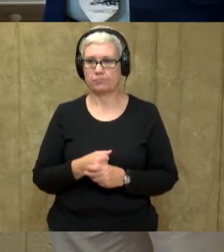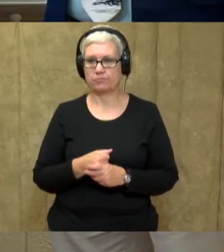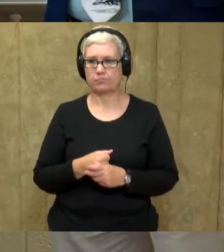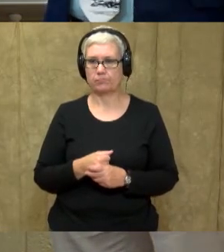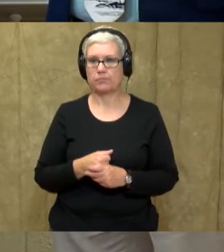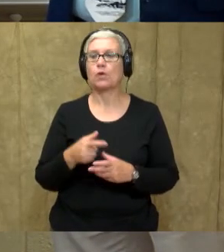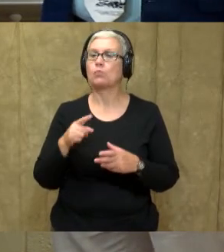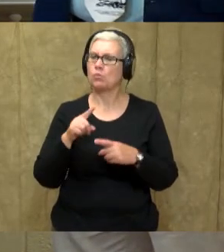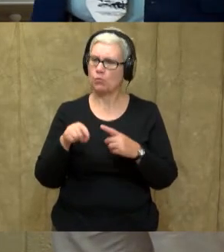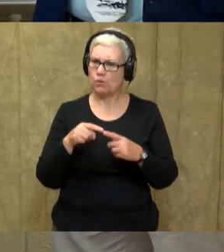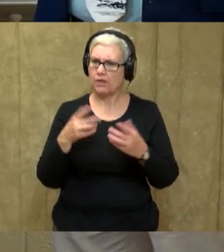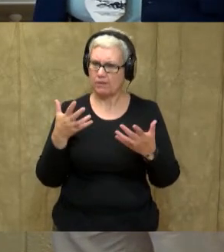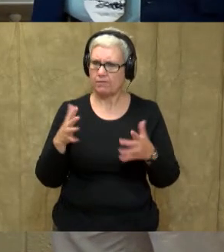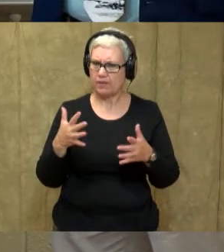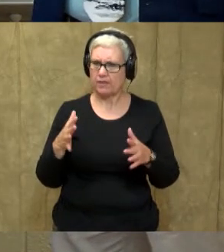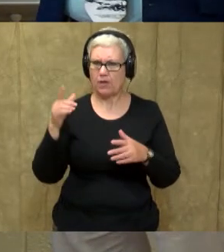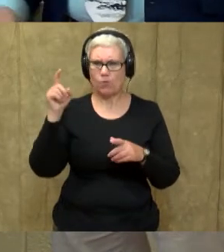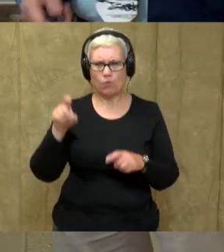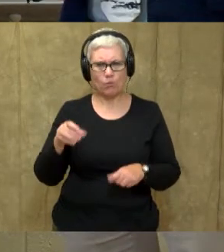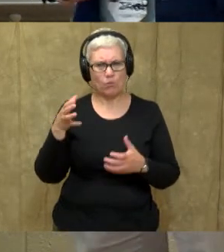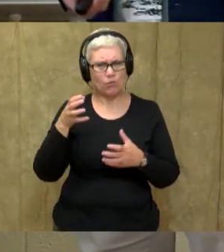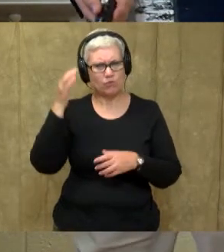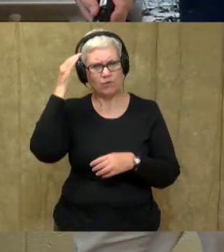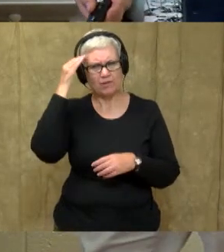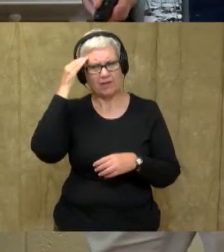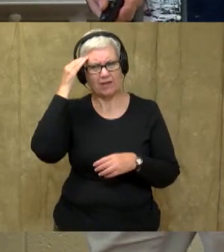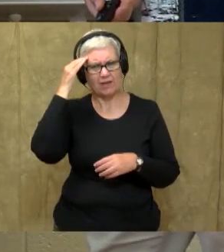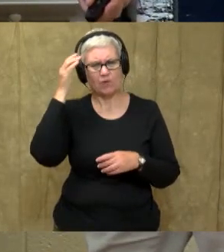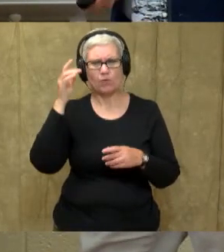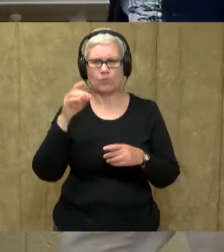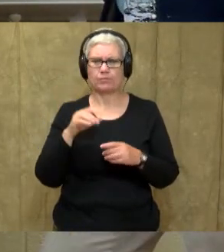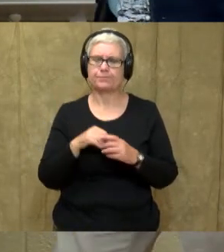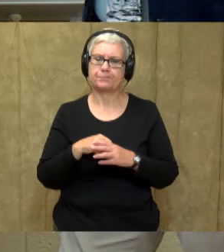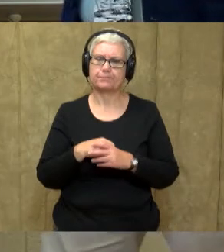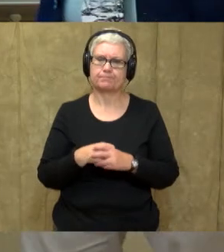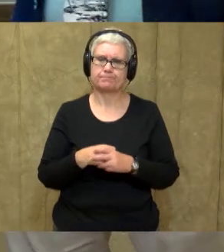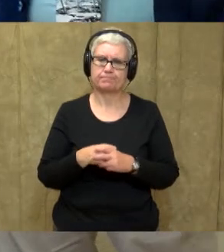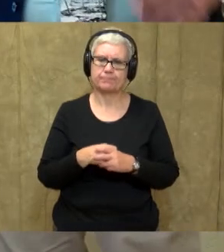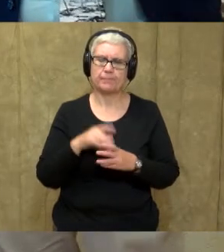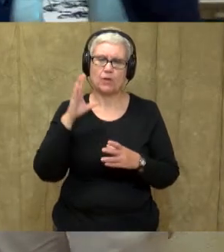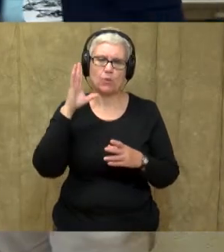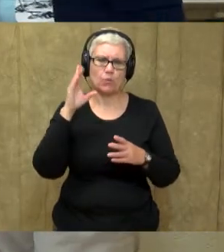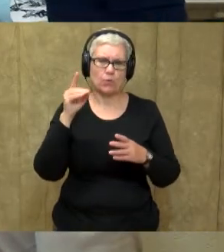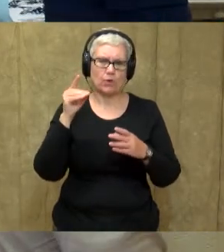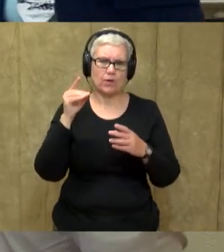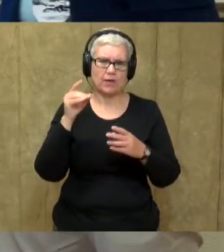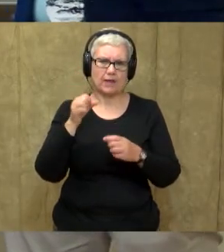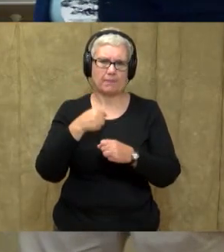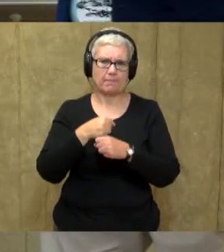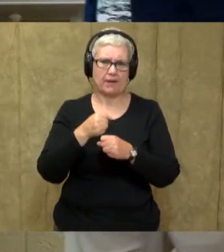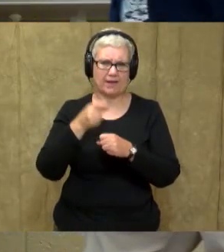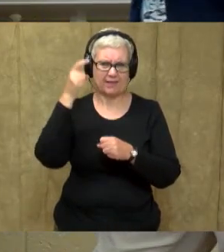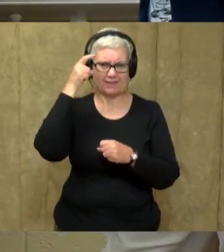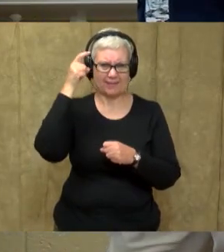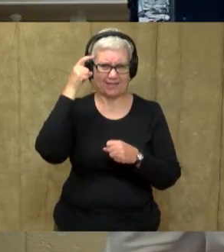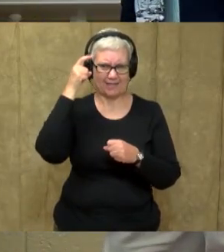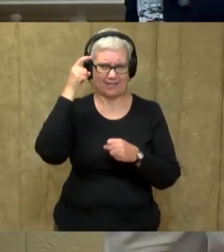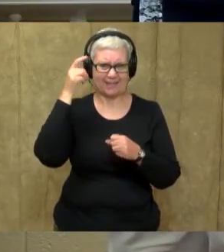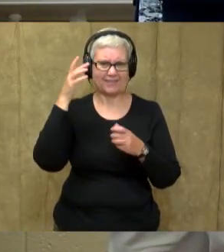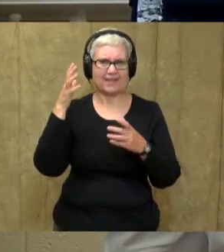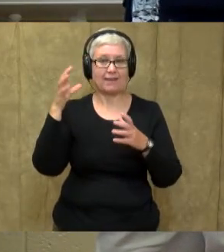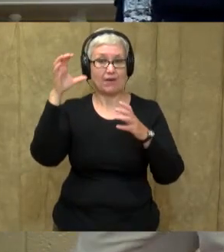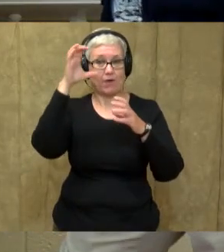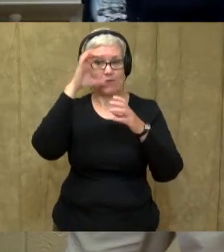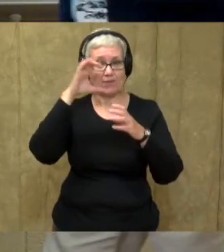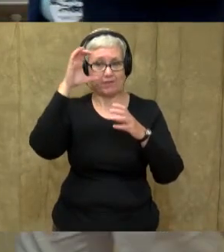wrapped up, is would it make sense for prospectors to come together and join their